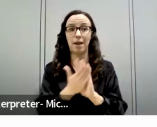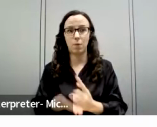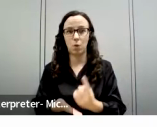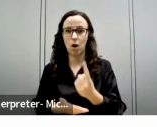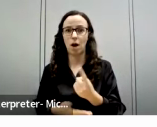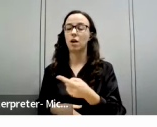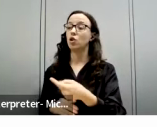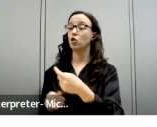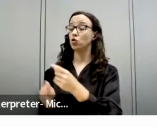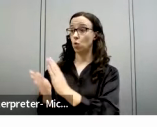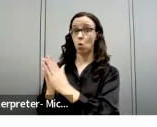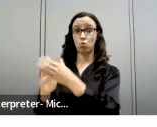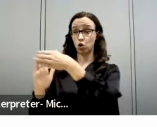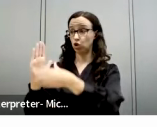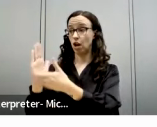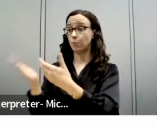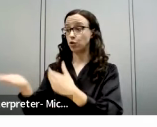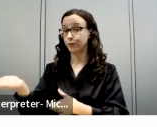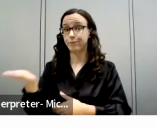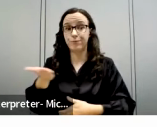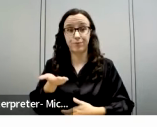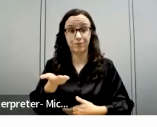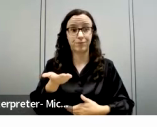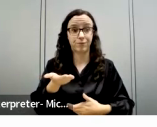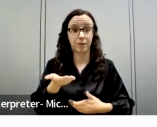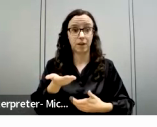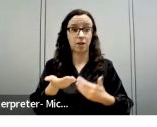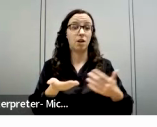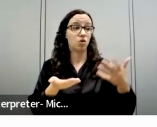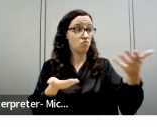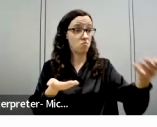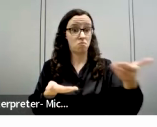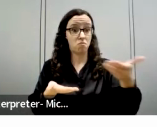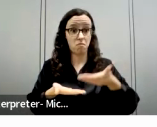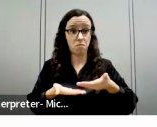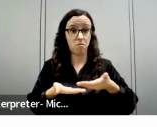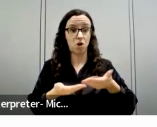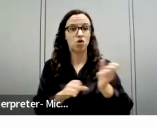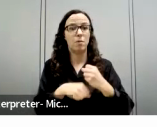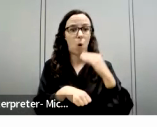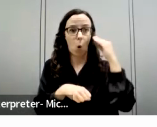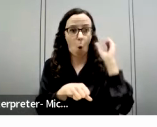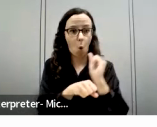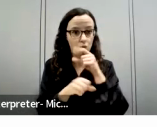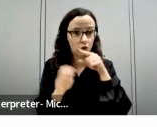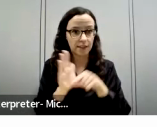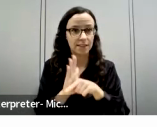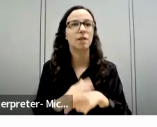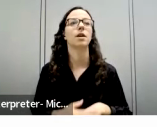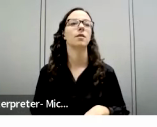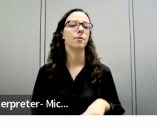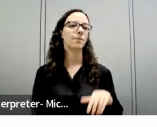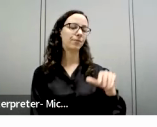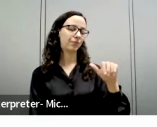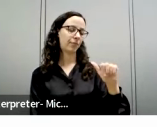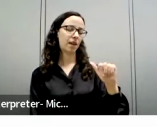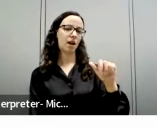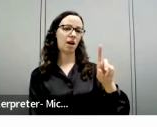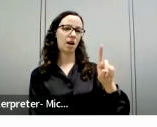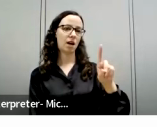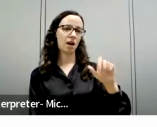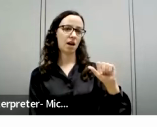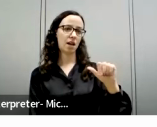revising and creating a new homework assignment. For adapting or revising, it's like remixing, but we emphasize more that